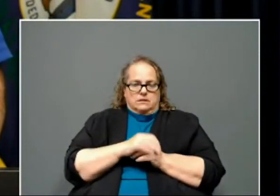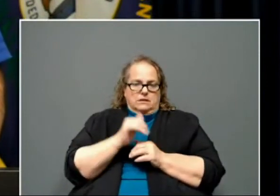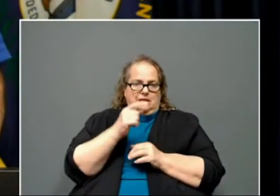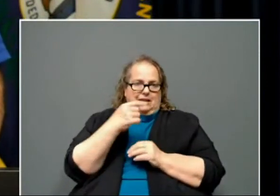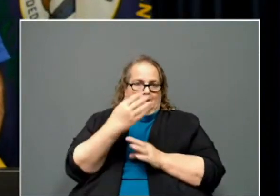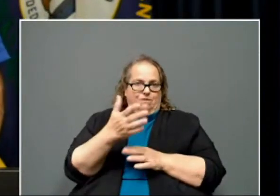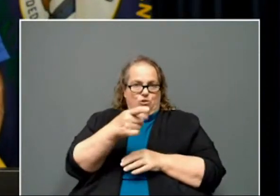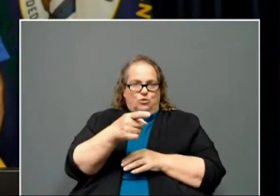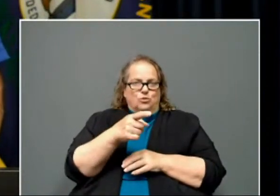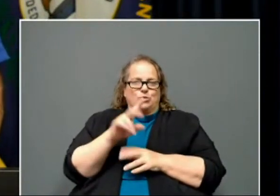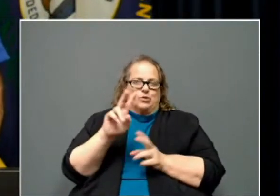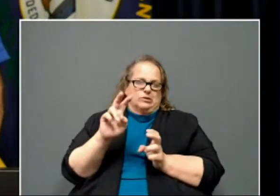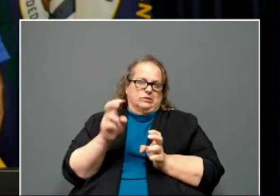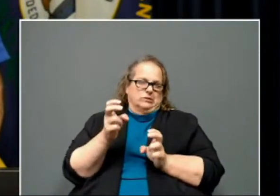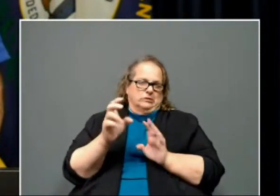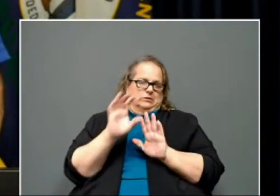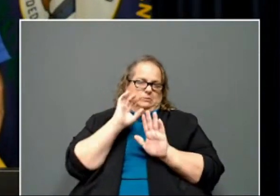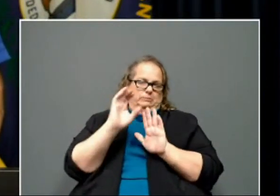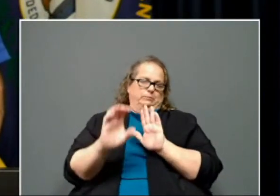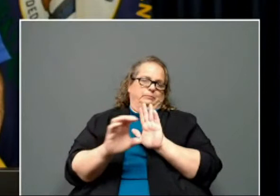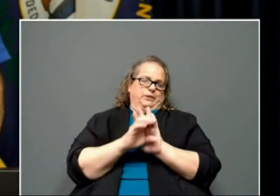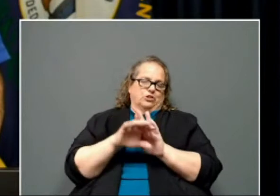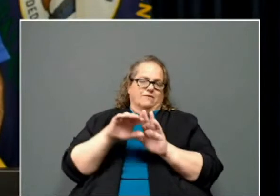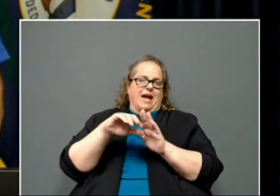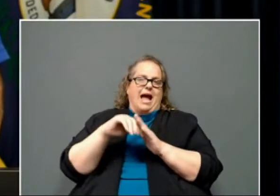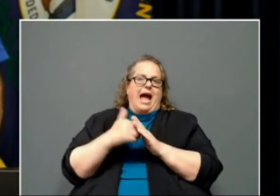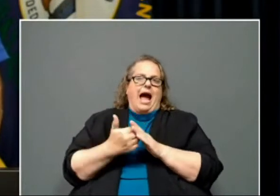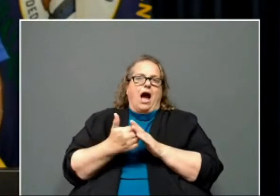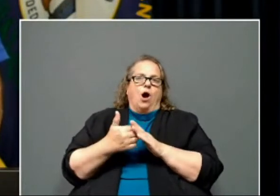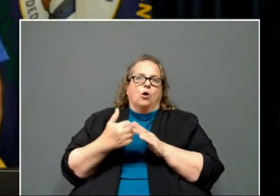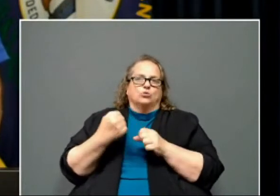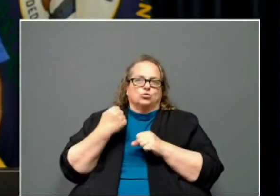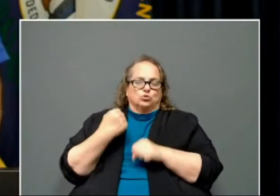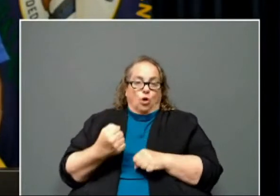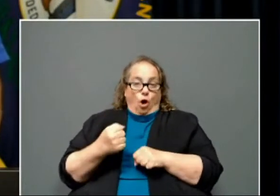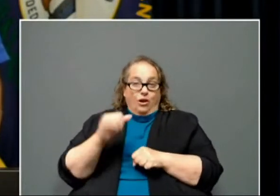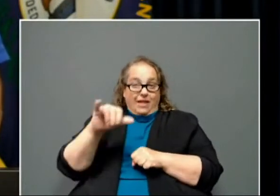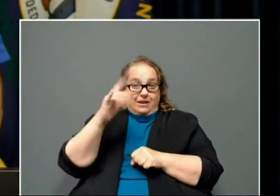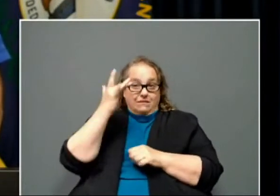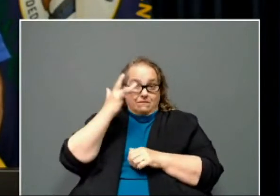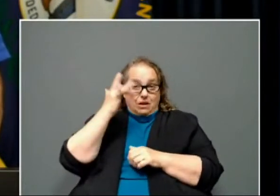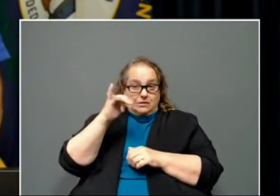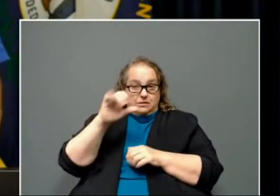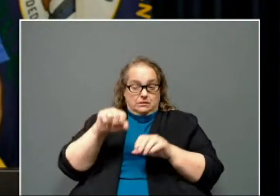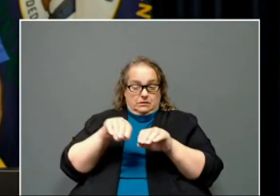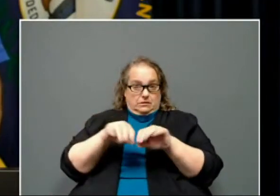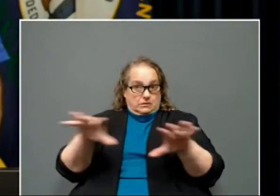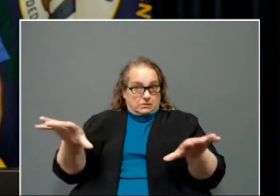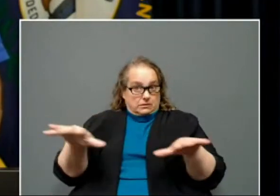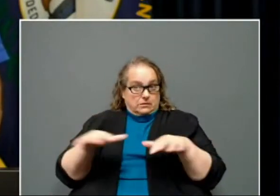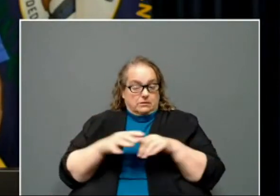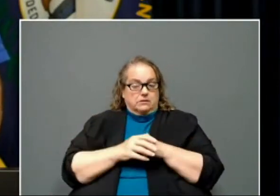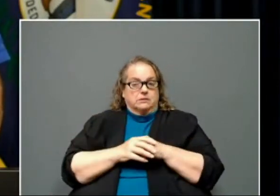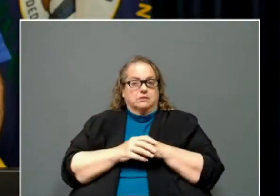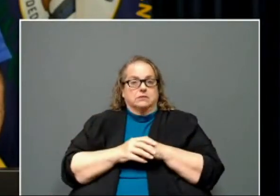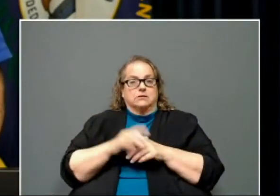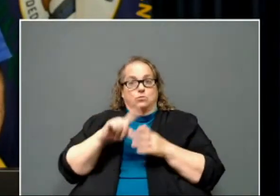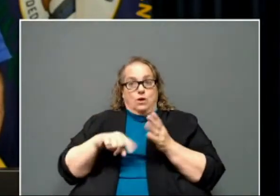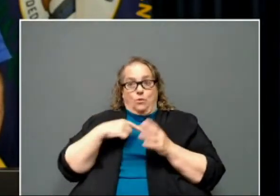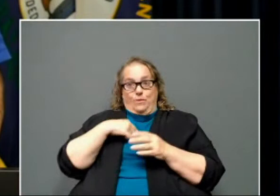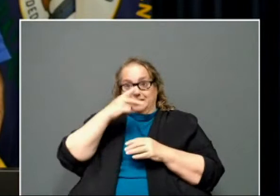intensity of the spread of the virus and what we have seen when we look at when we've lost